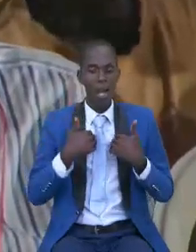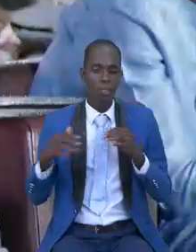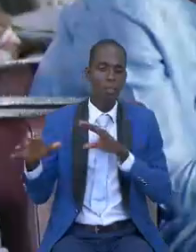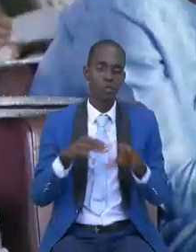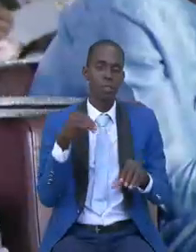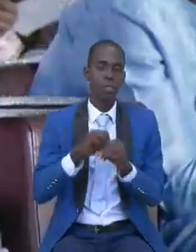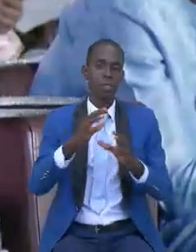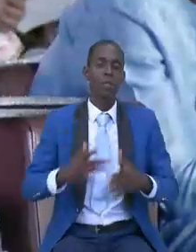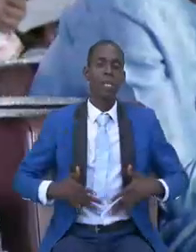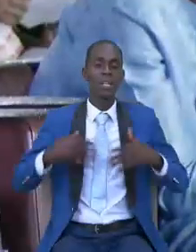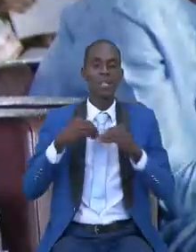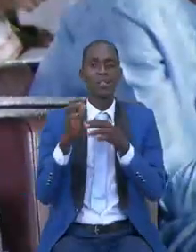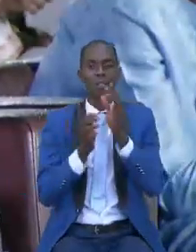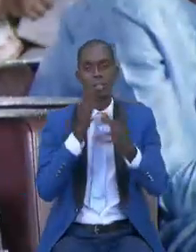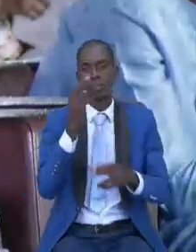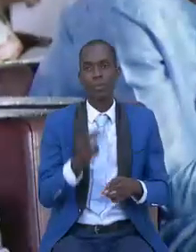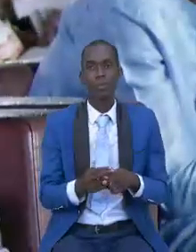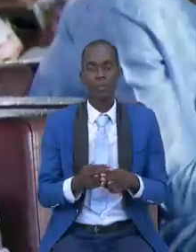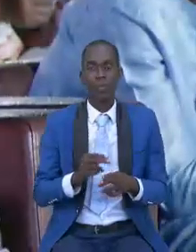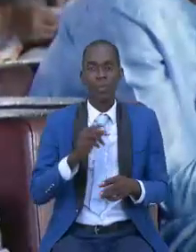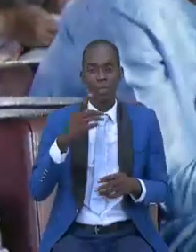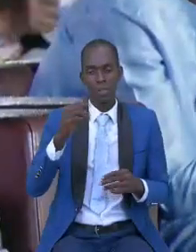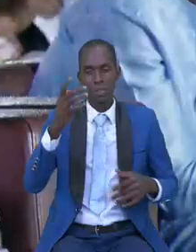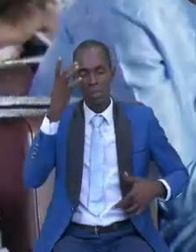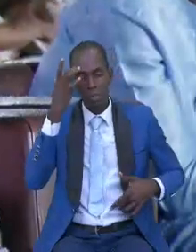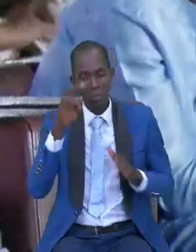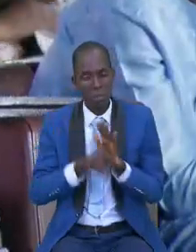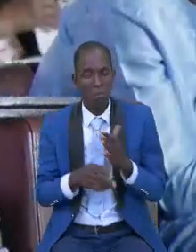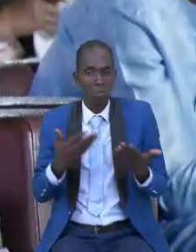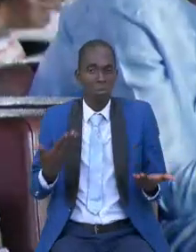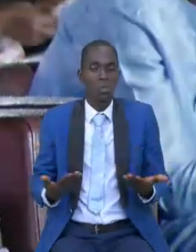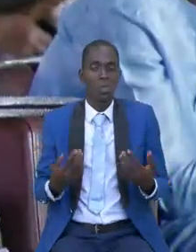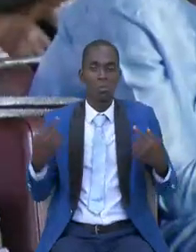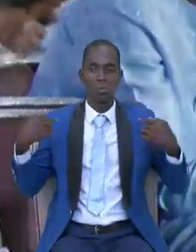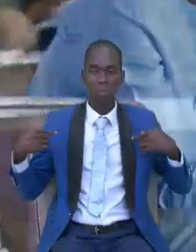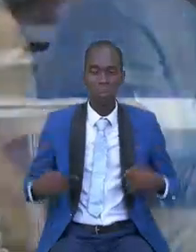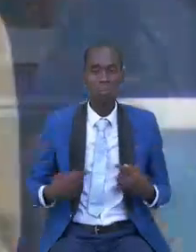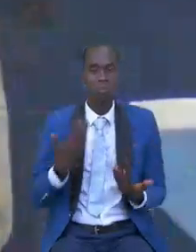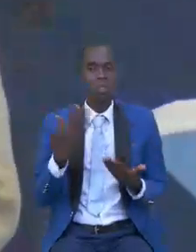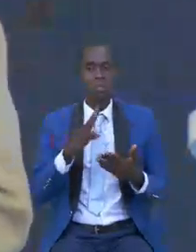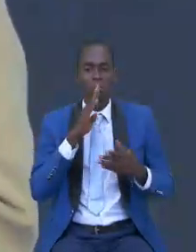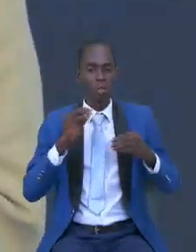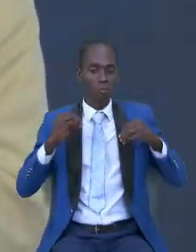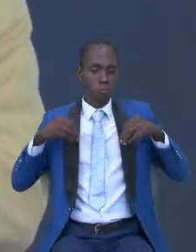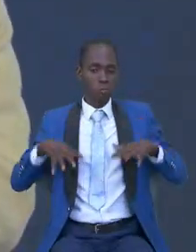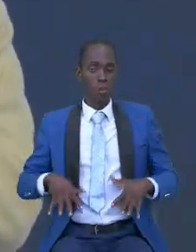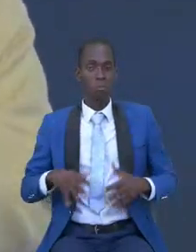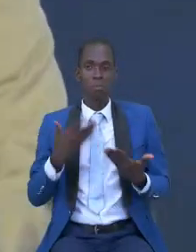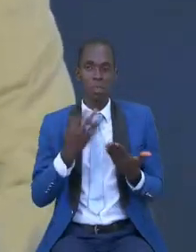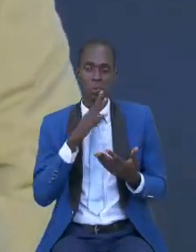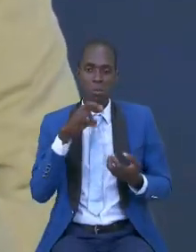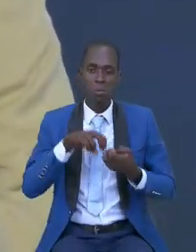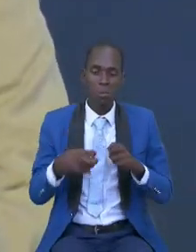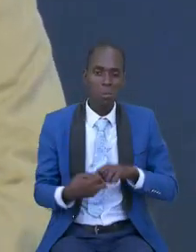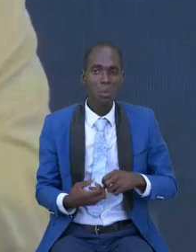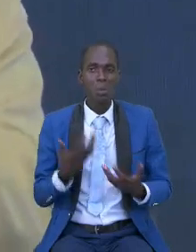your life. And the sickness and the infirmity and the depression and the